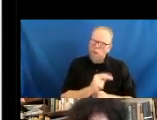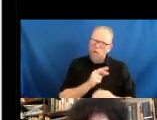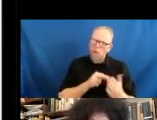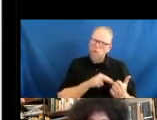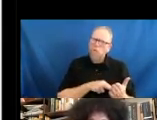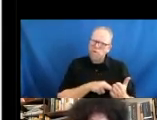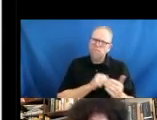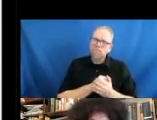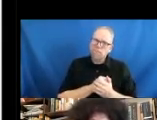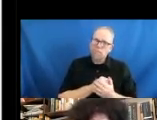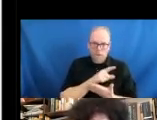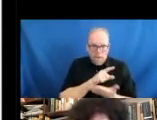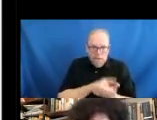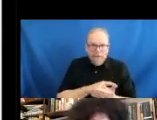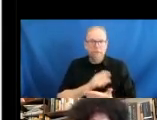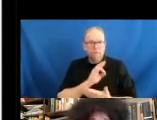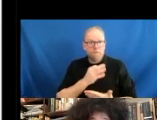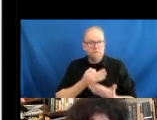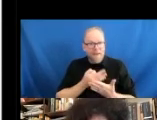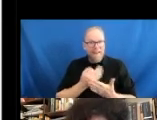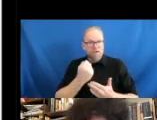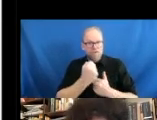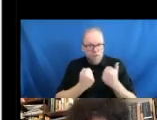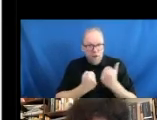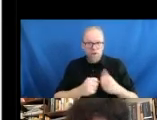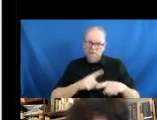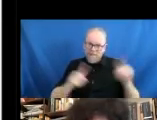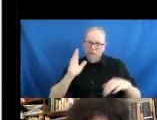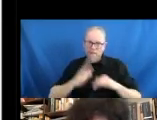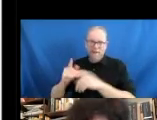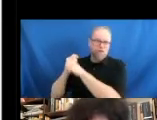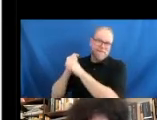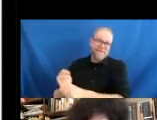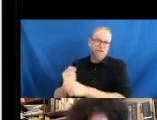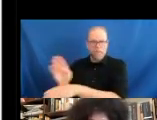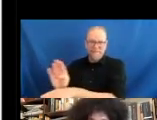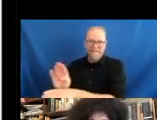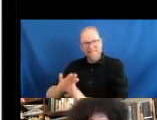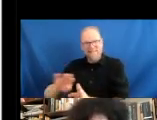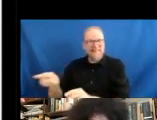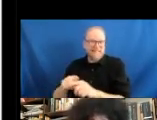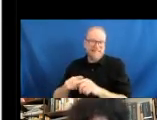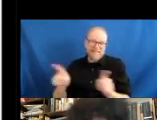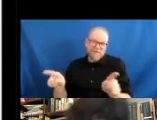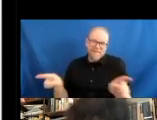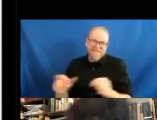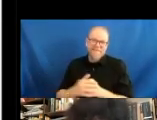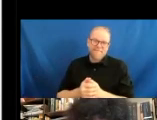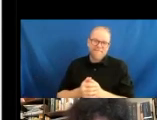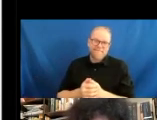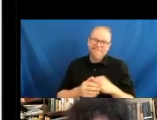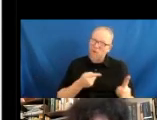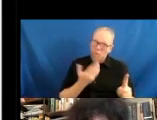Their legal and financial structures are totally different from traditional businesses, and that's what makes them